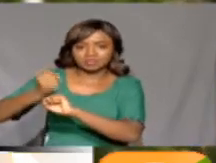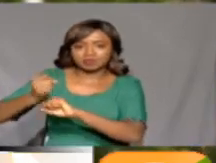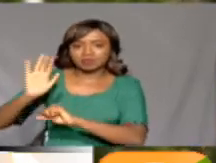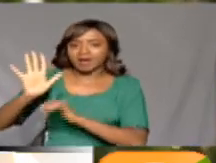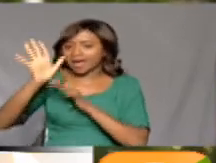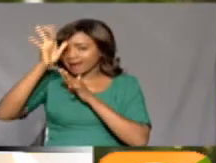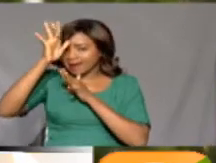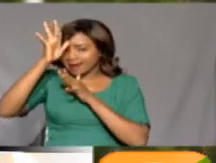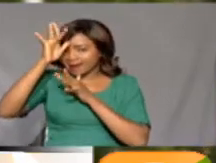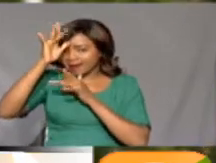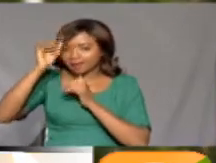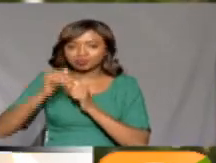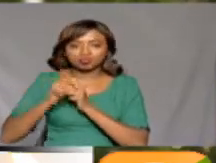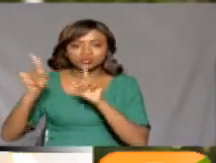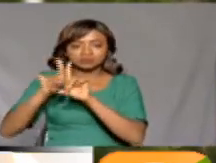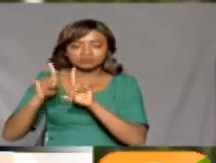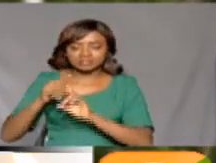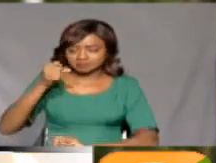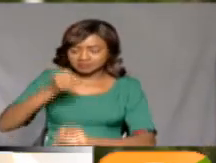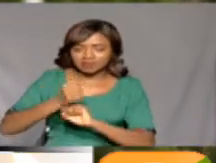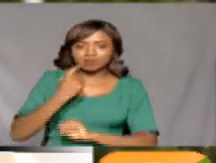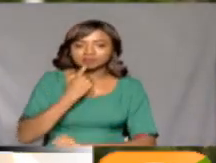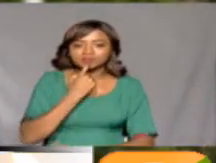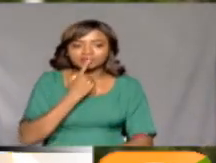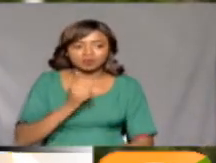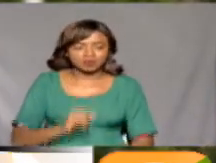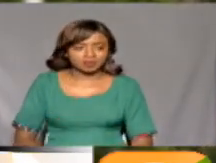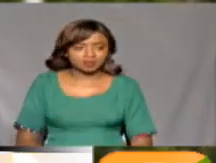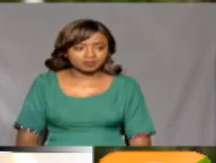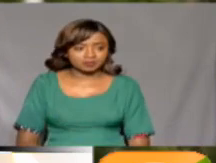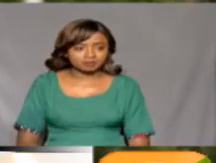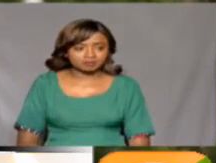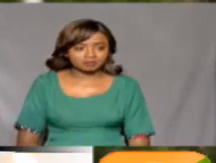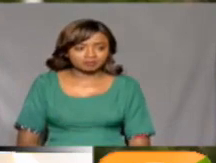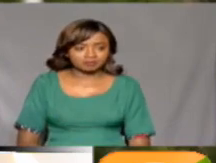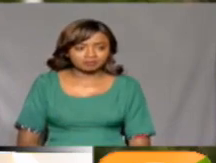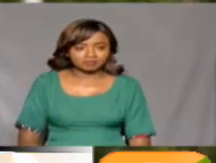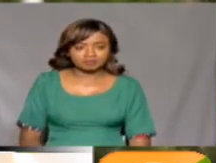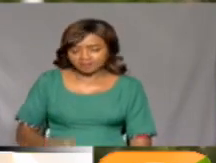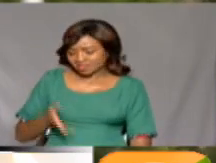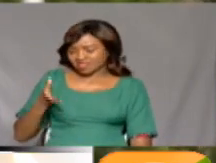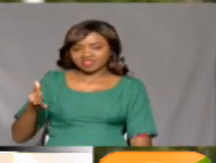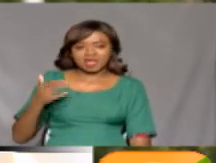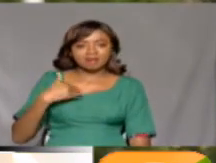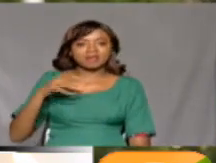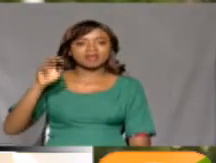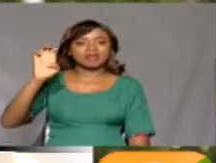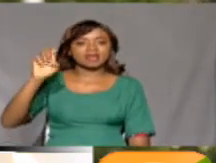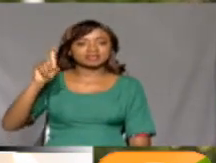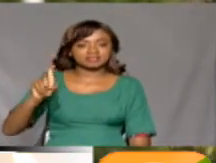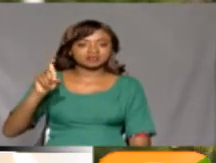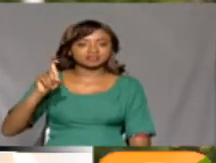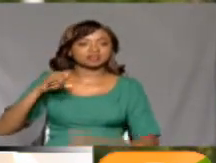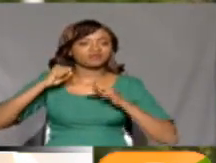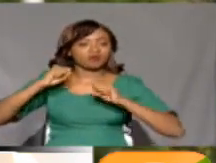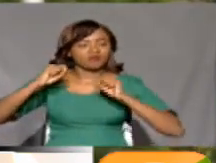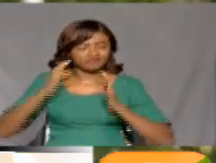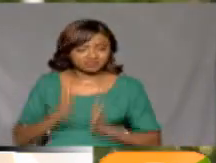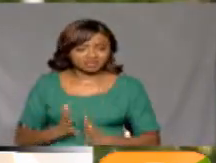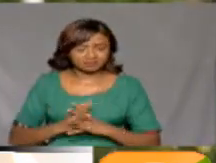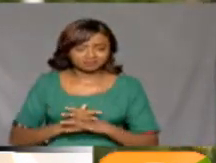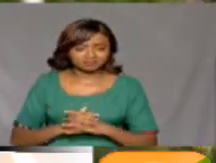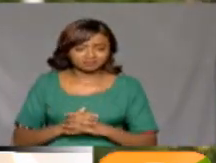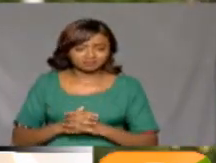that time, to support President Moi. What role you were playing in particular? Then I was the executive officer of youth for KANU. I used to have an office